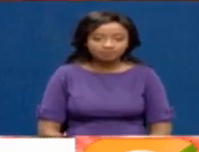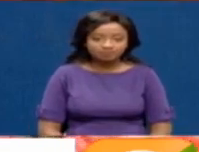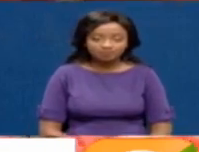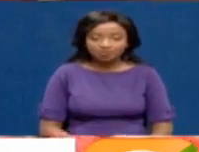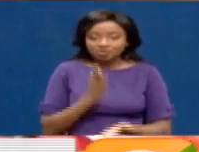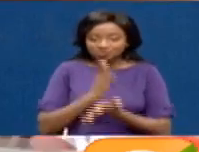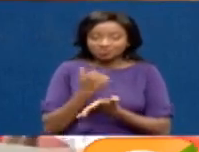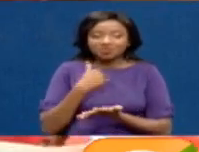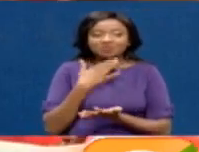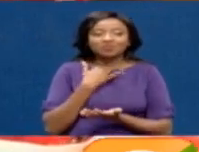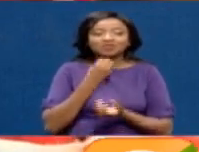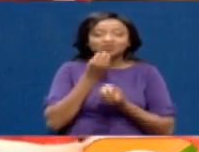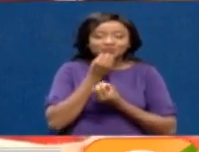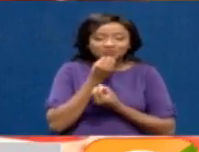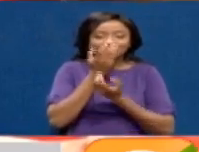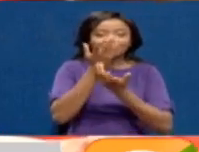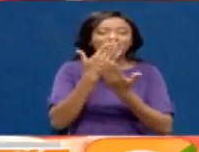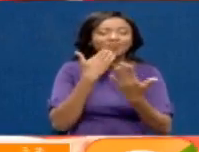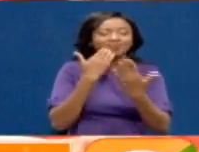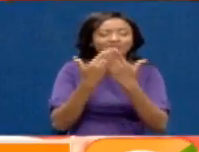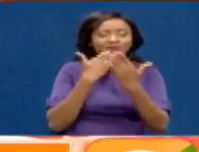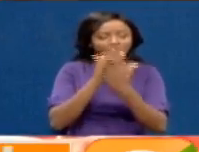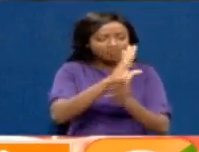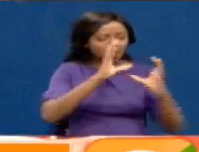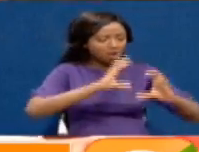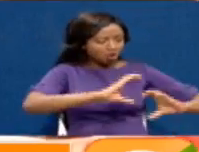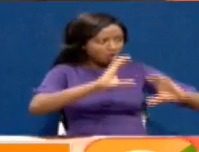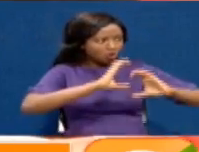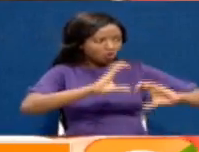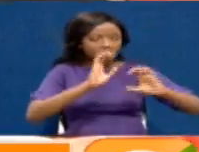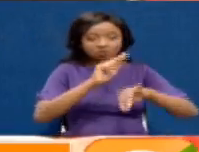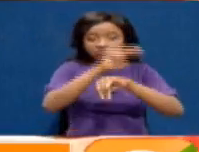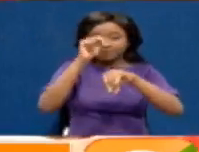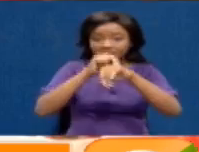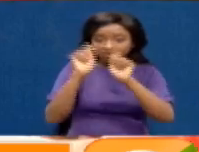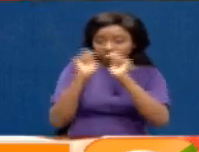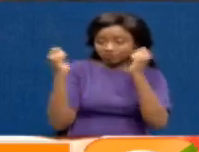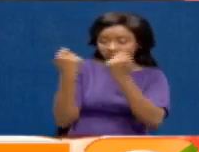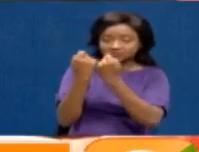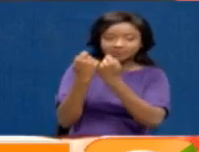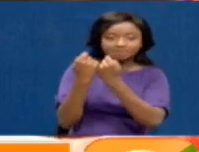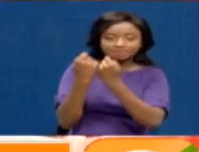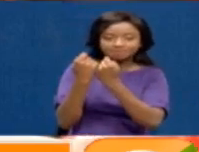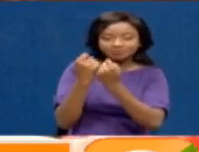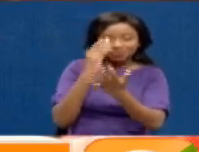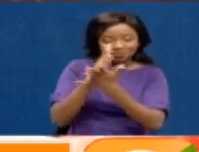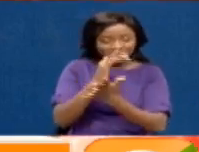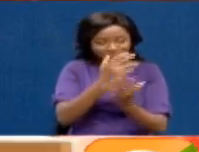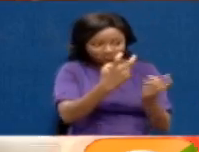I would like to tell the head coach of national team, he will see me